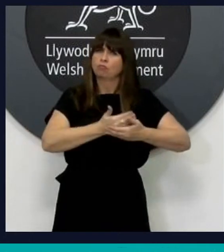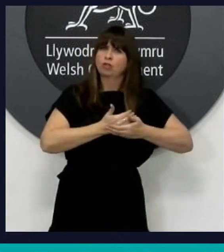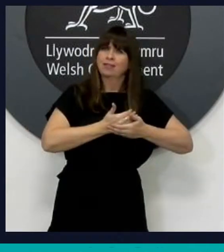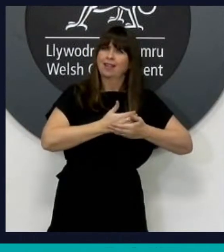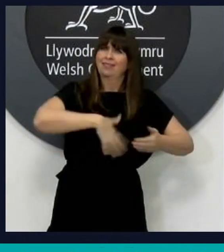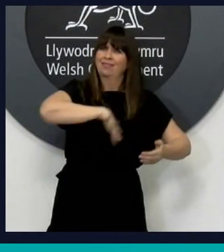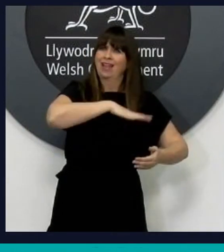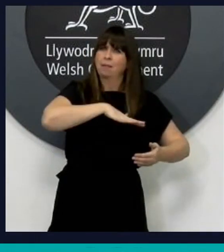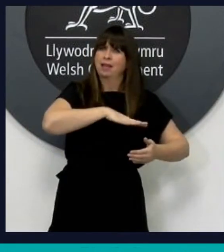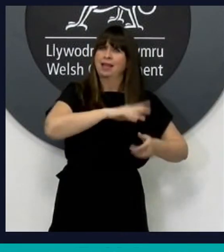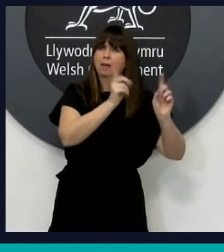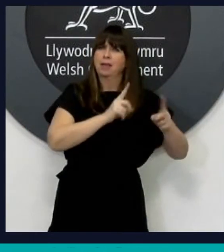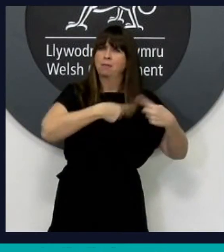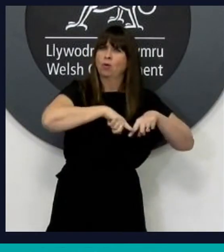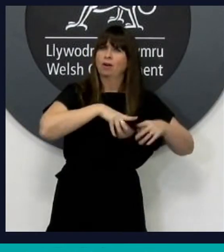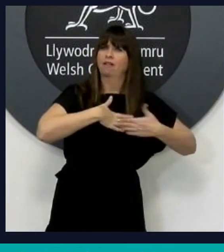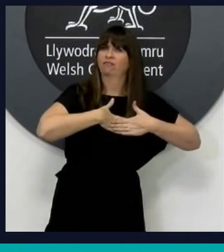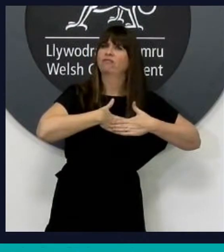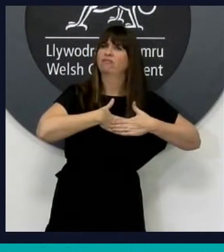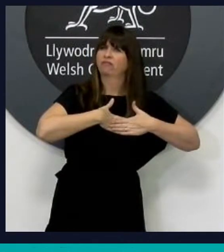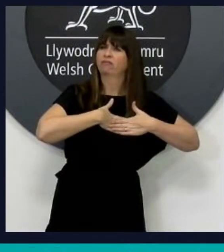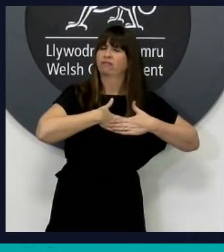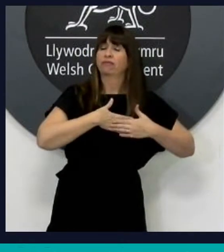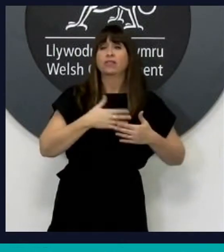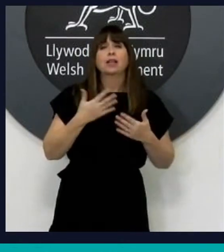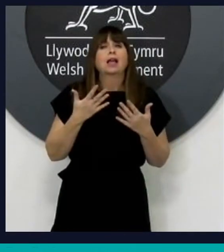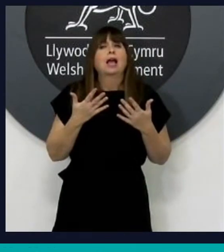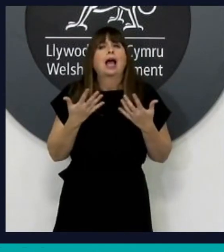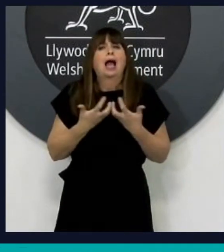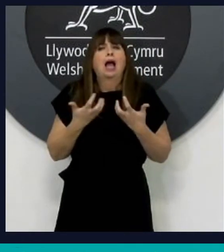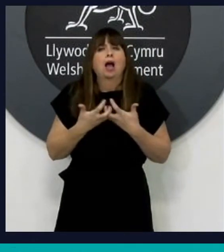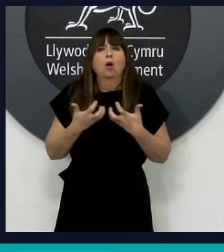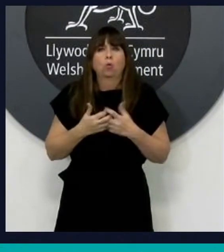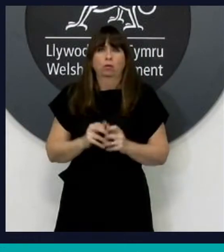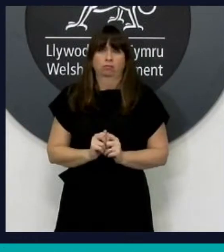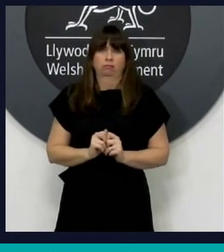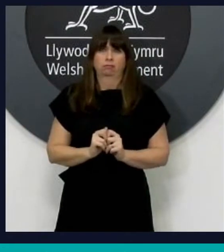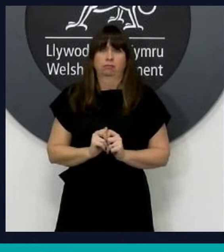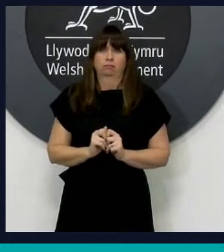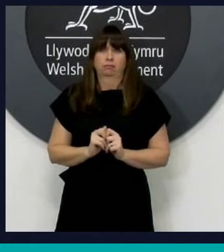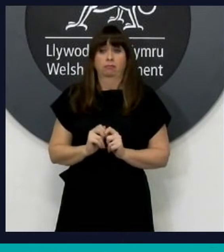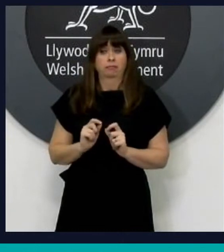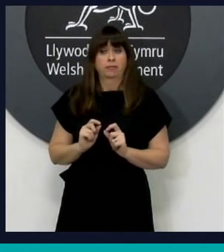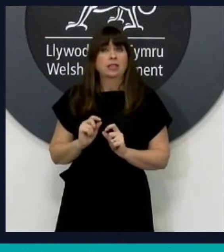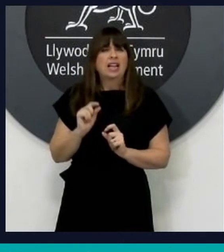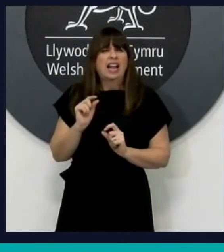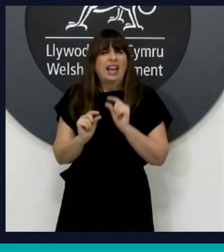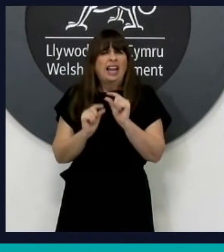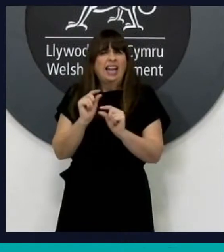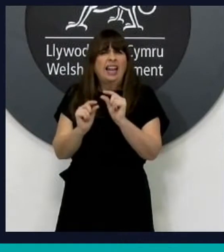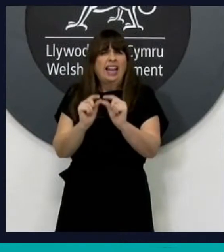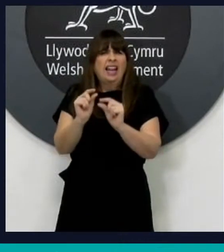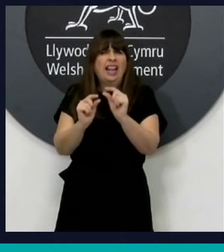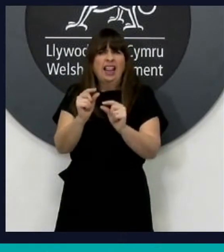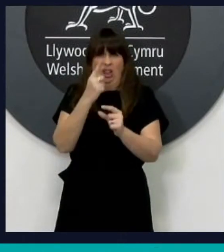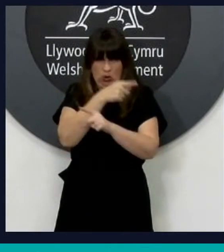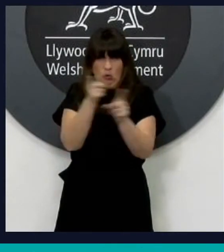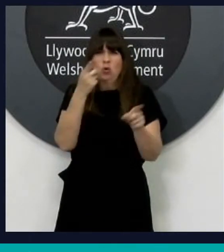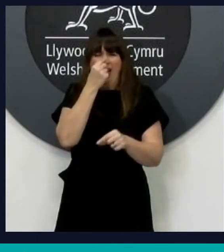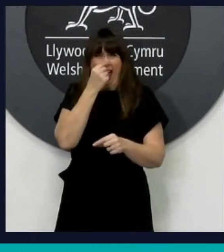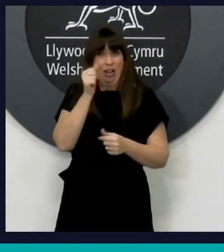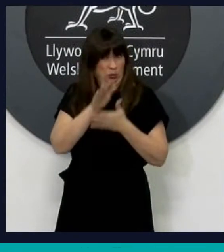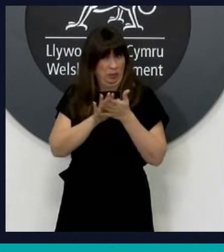our loved ones. We need to keep doing the small things which have kept us safe throughout the pandemic. That means